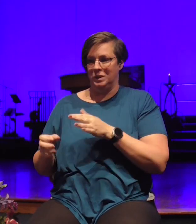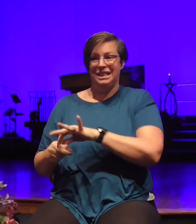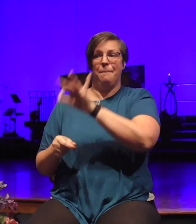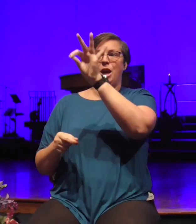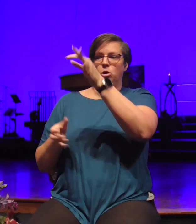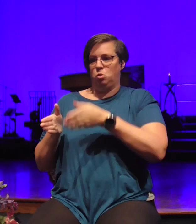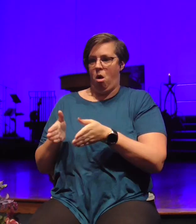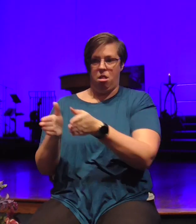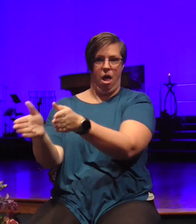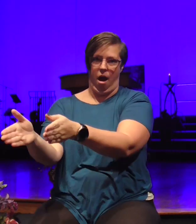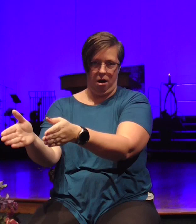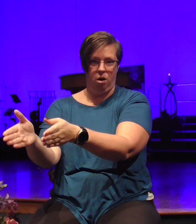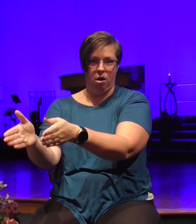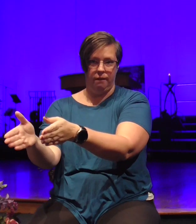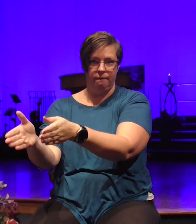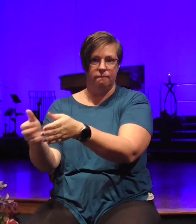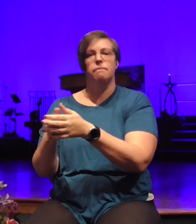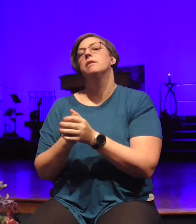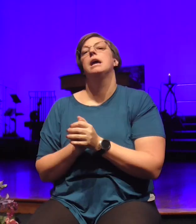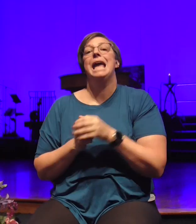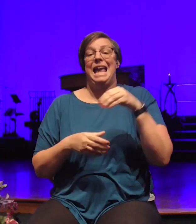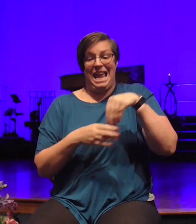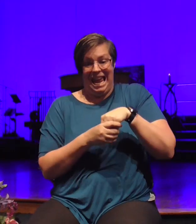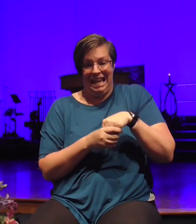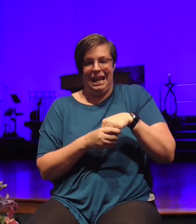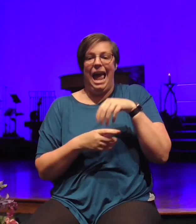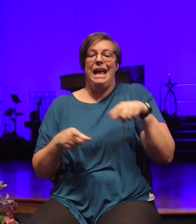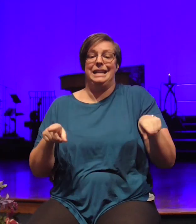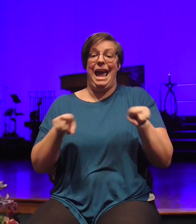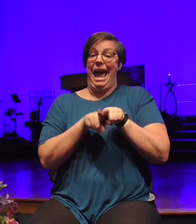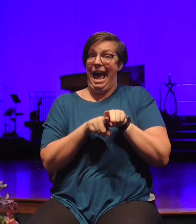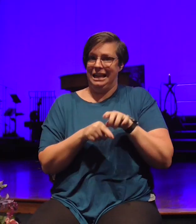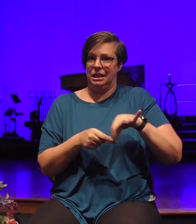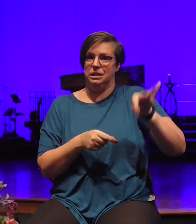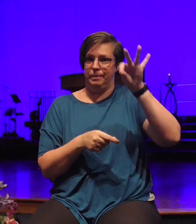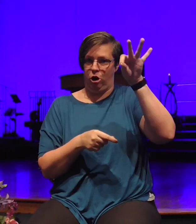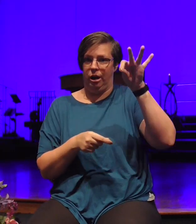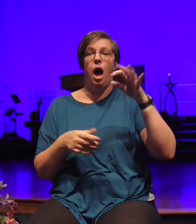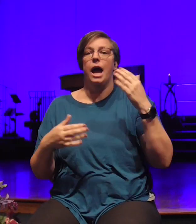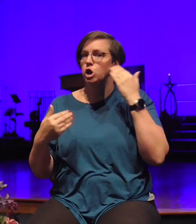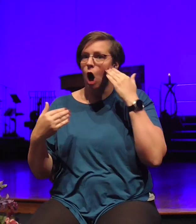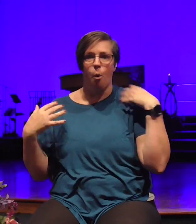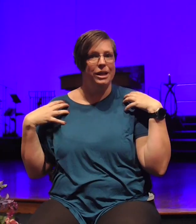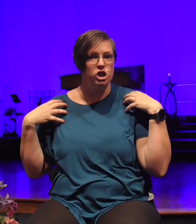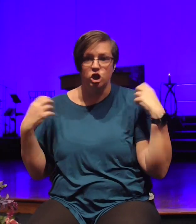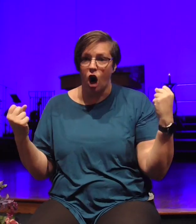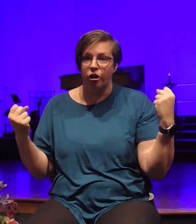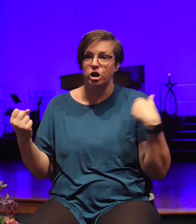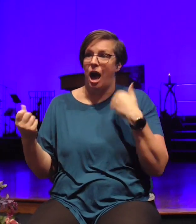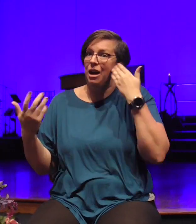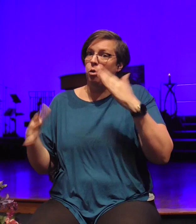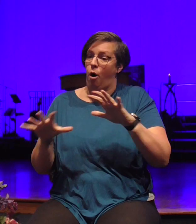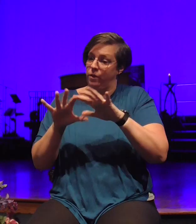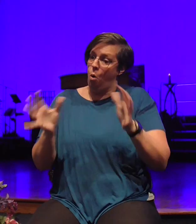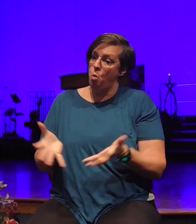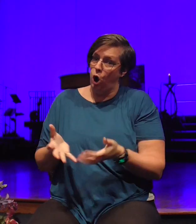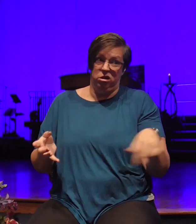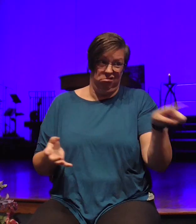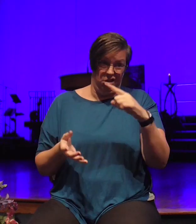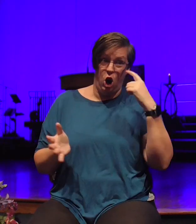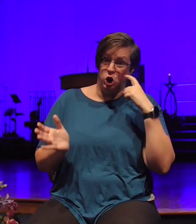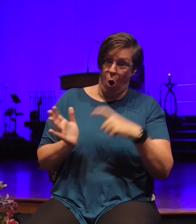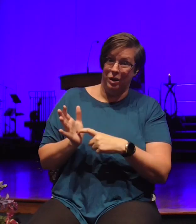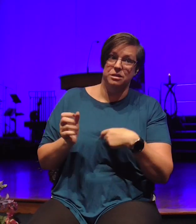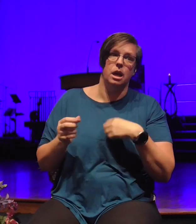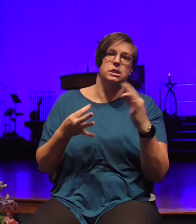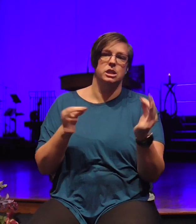their own walk in spirit and as spirit. It takes courage because the world, I don't know if you've noticed, can be very